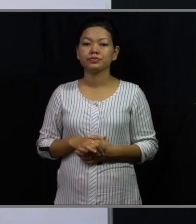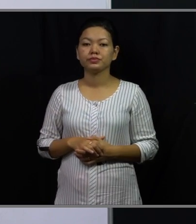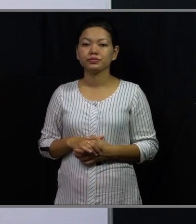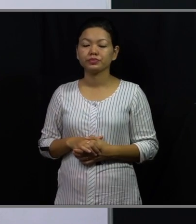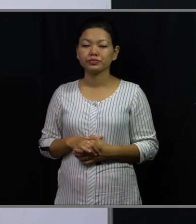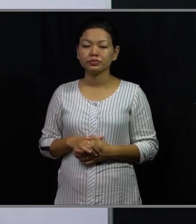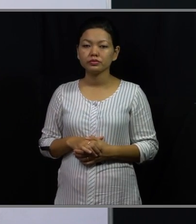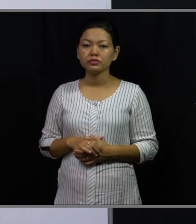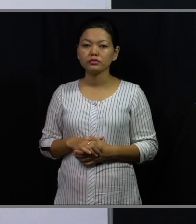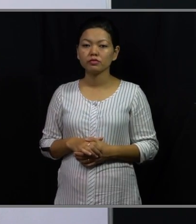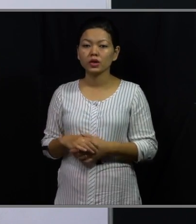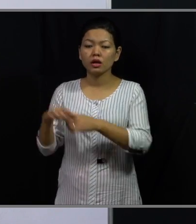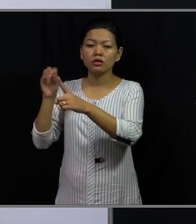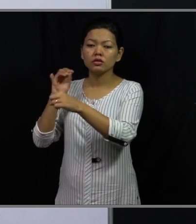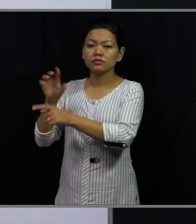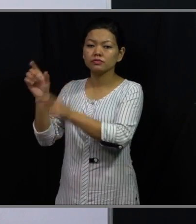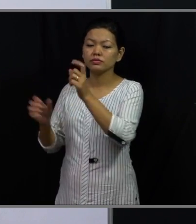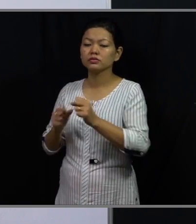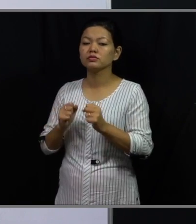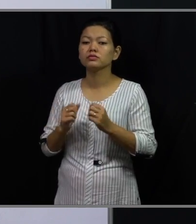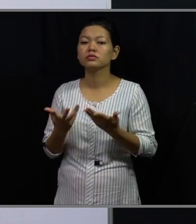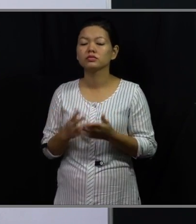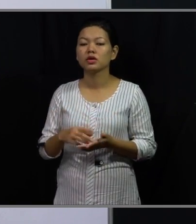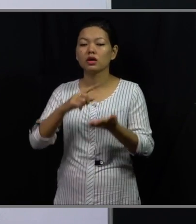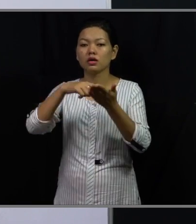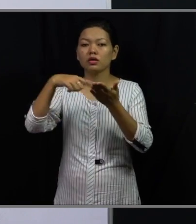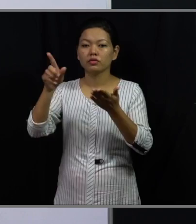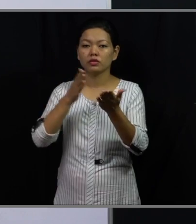by how? By legal way,